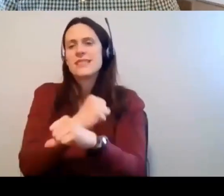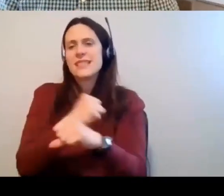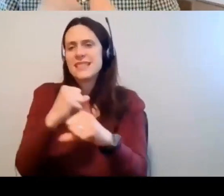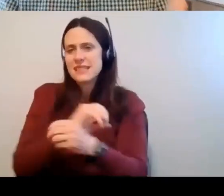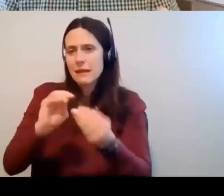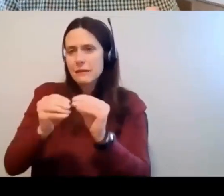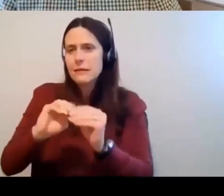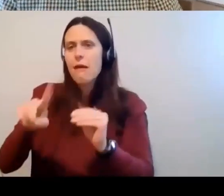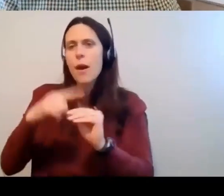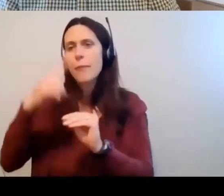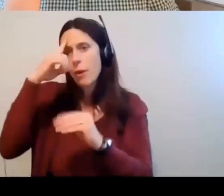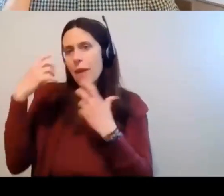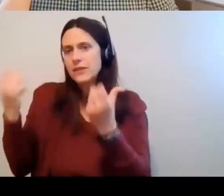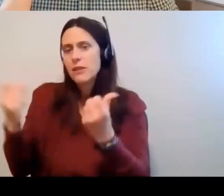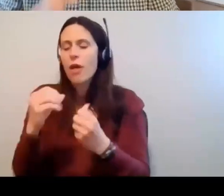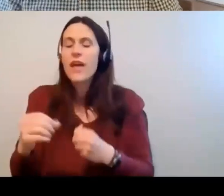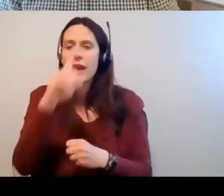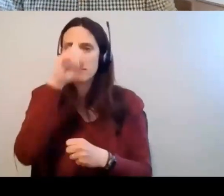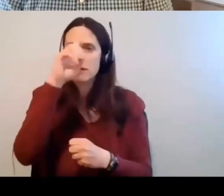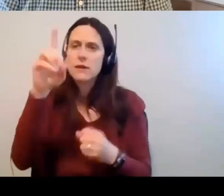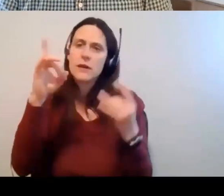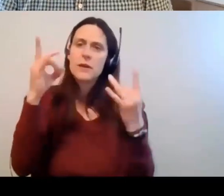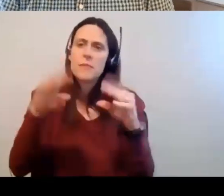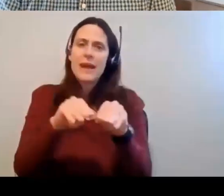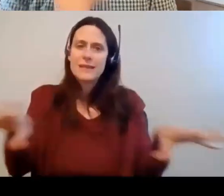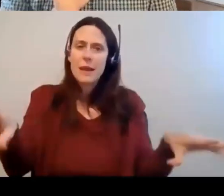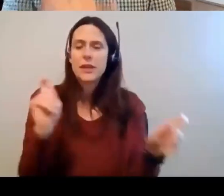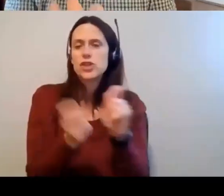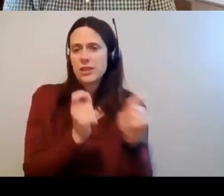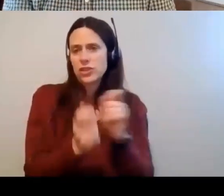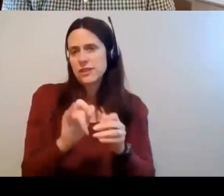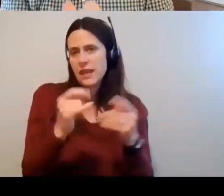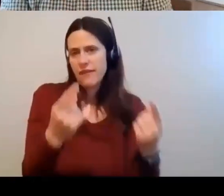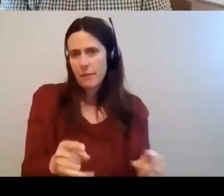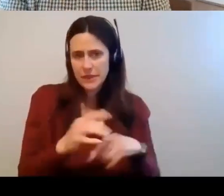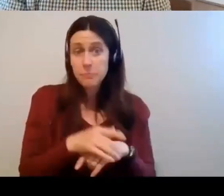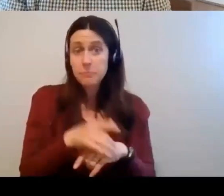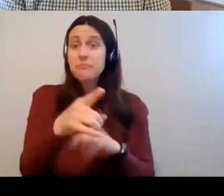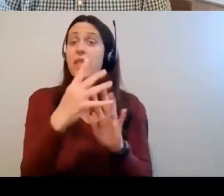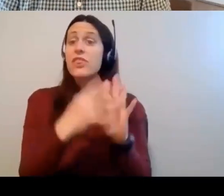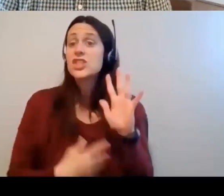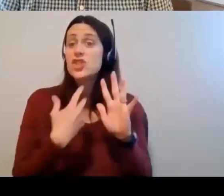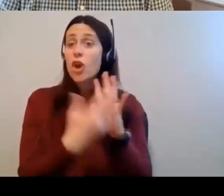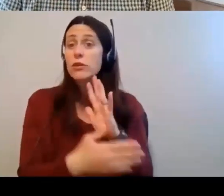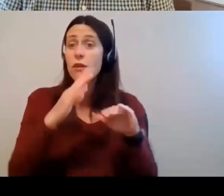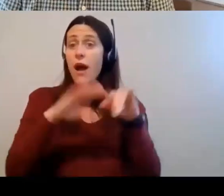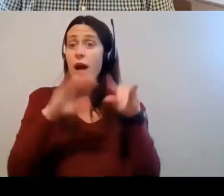mental health and pandemic-related changes that have happened for that. The chart that you're seeing in front of you right now